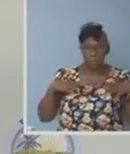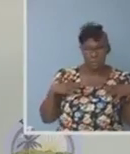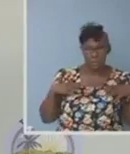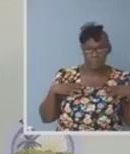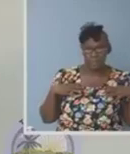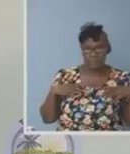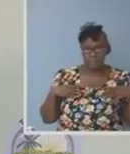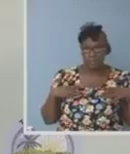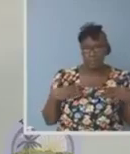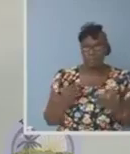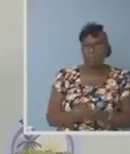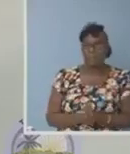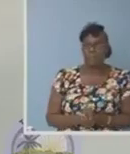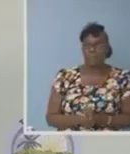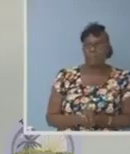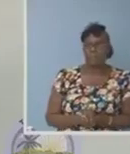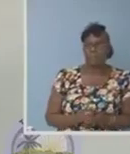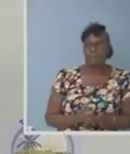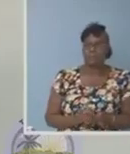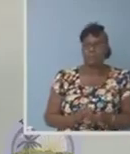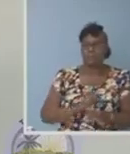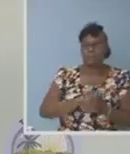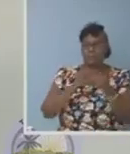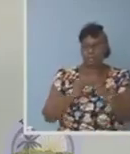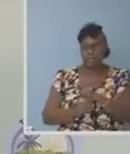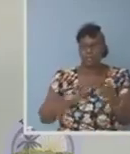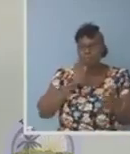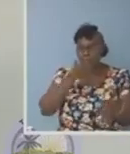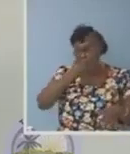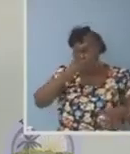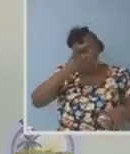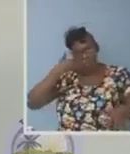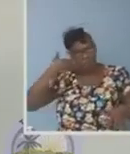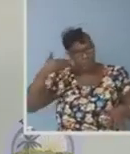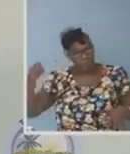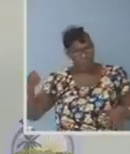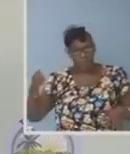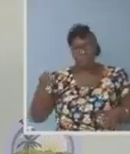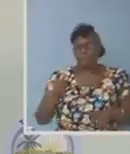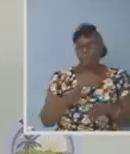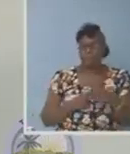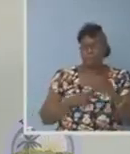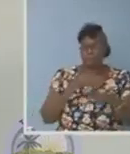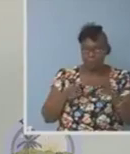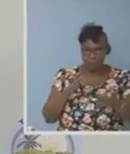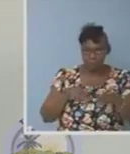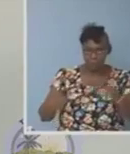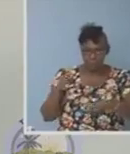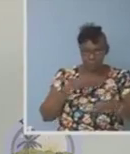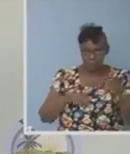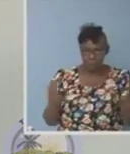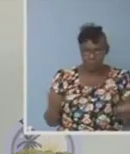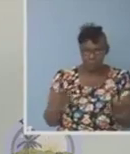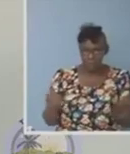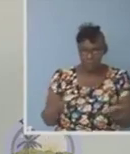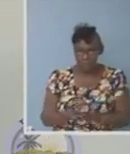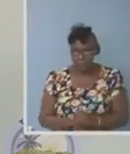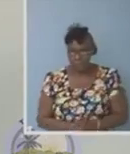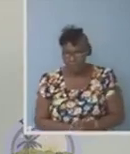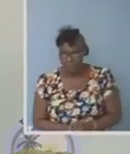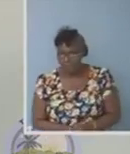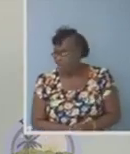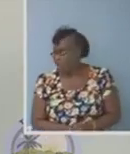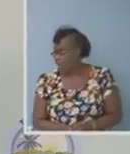the question for us is, what will be people looking for in a tourism vacation coming out of this crisis? They will be looking